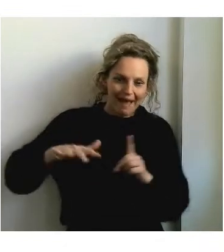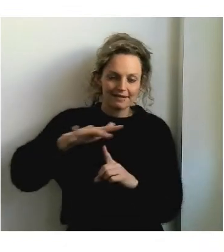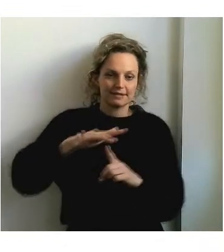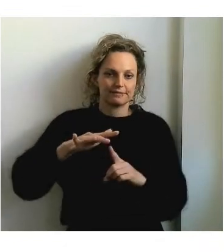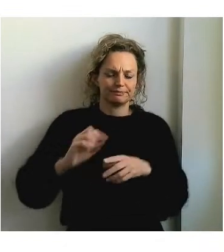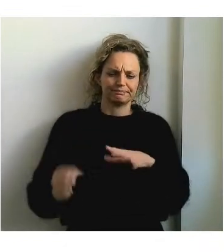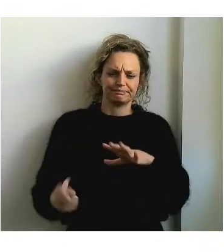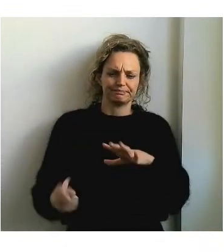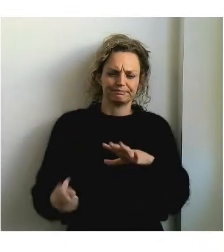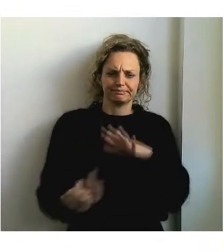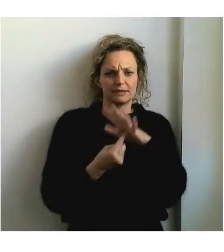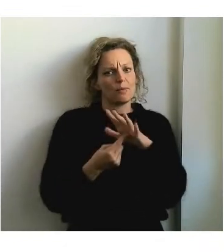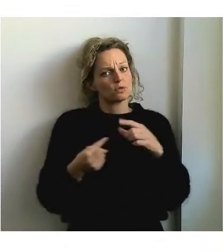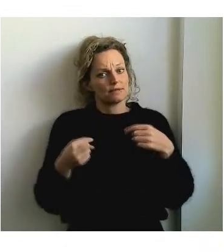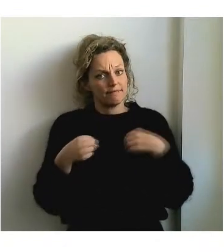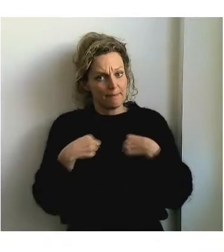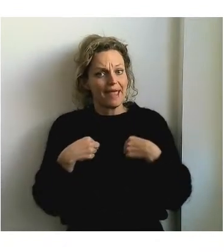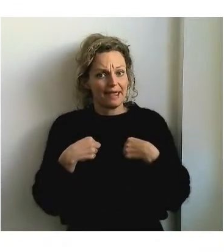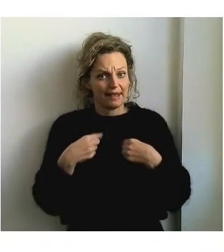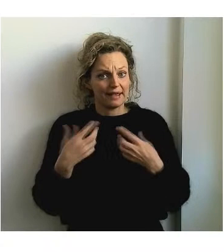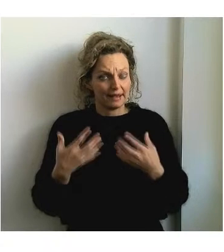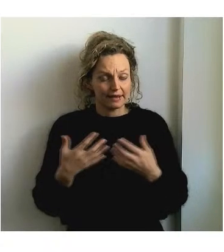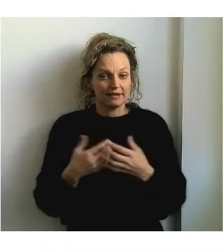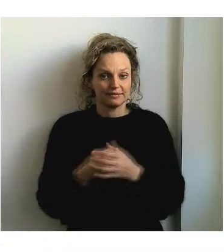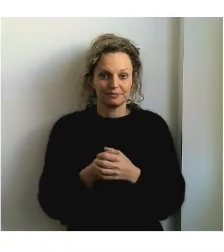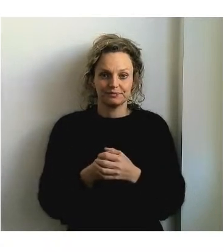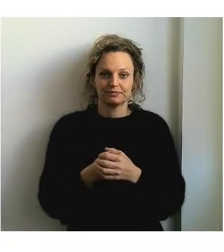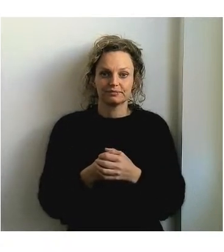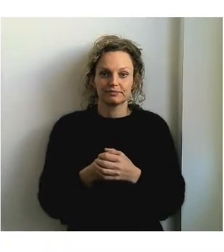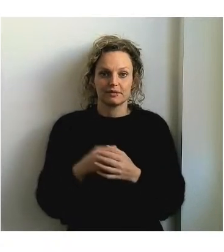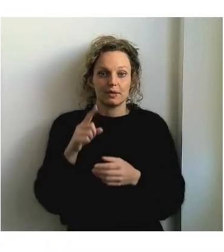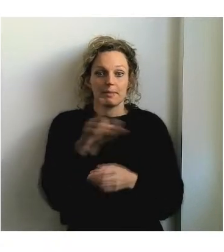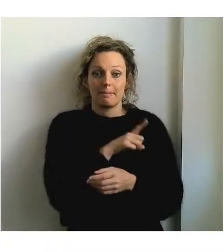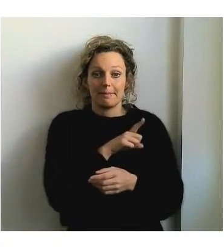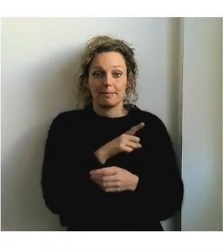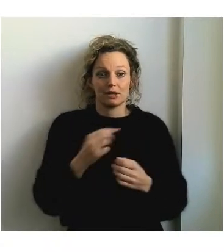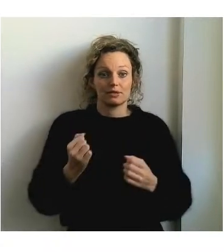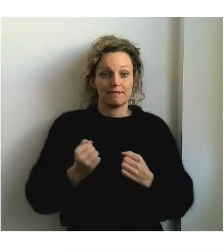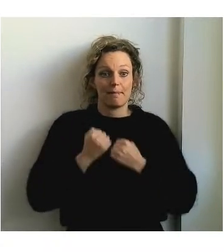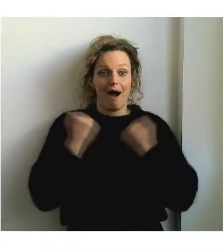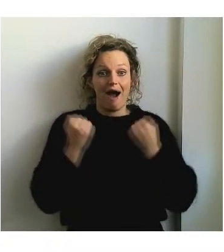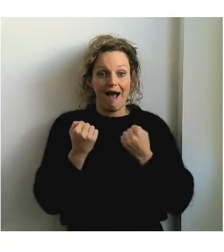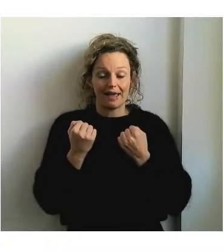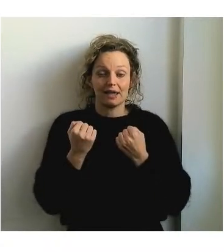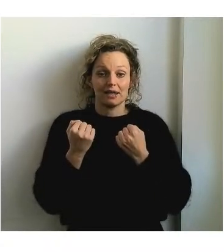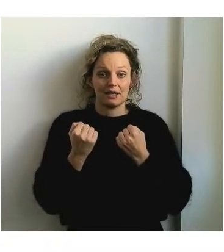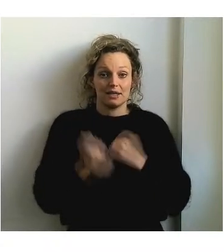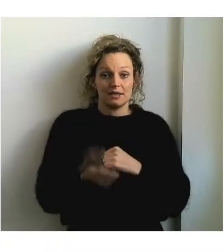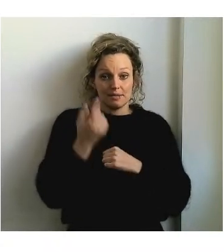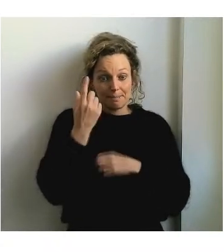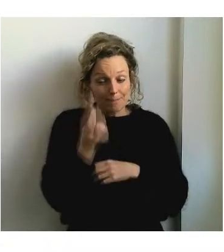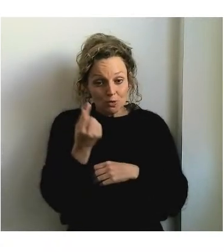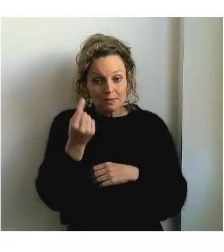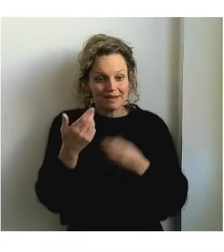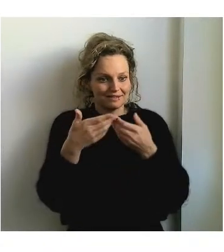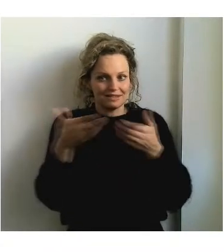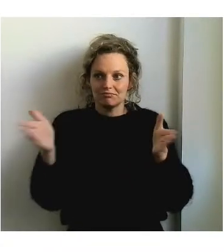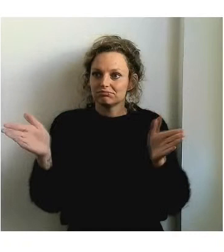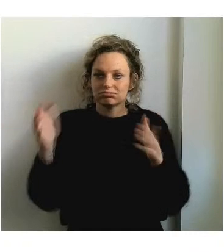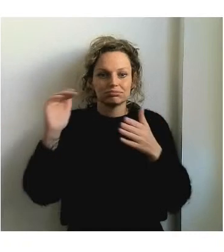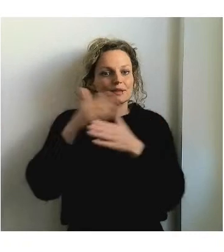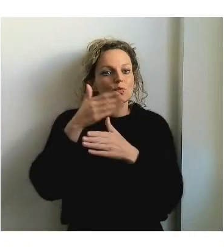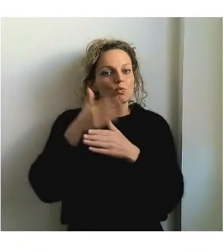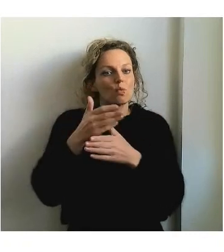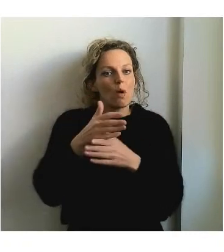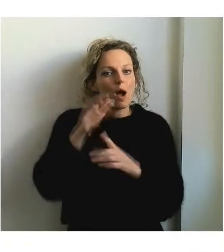just my retention in the workplace, which Amanda mentioned about earlier, which, you know, and I think that's an important aspect of Disability Confident. It's